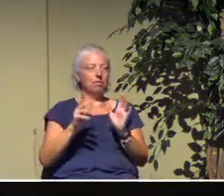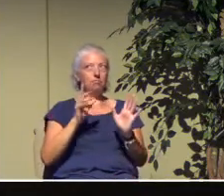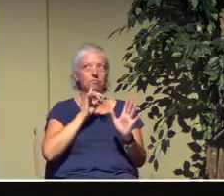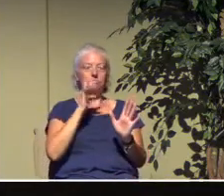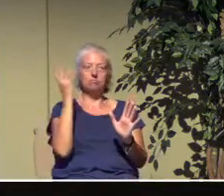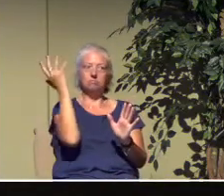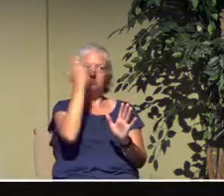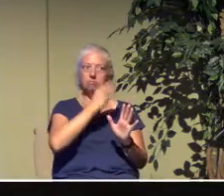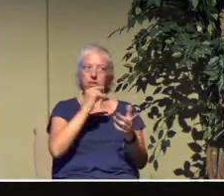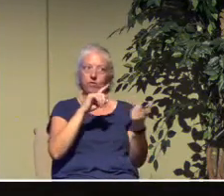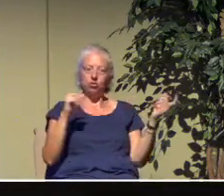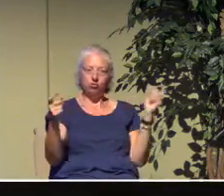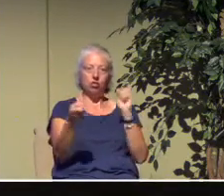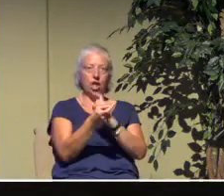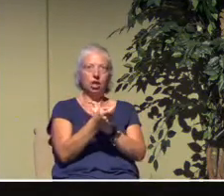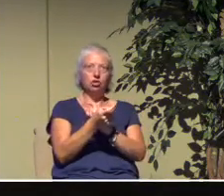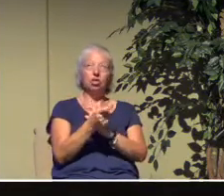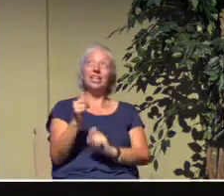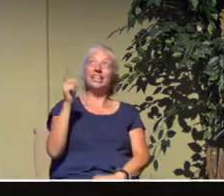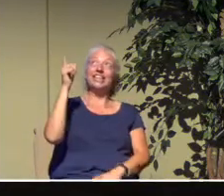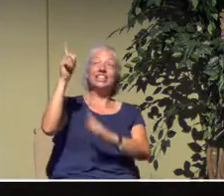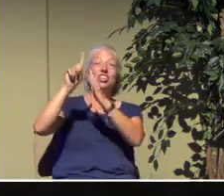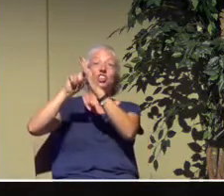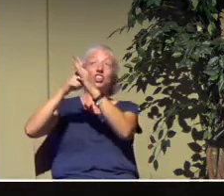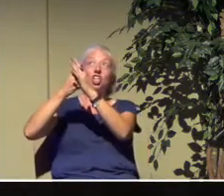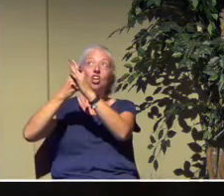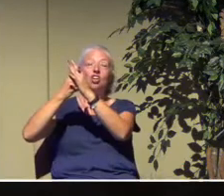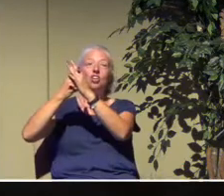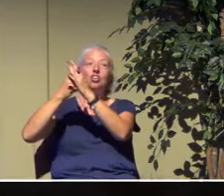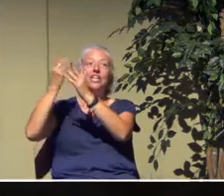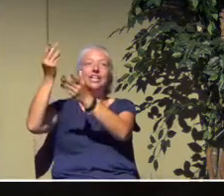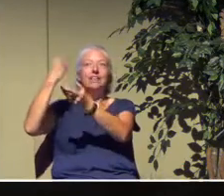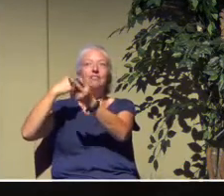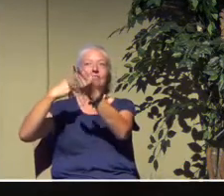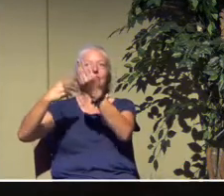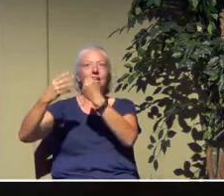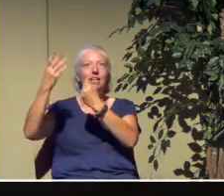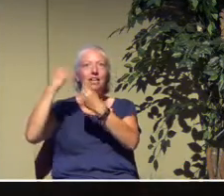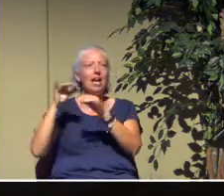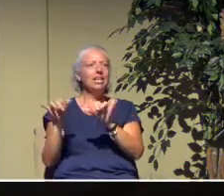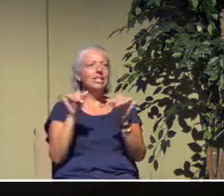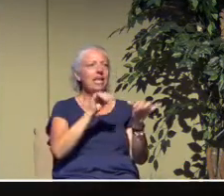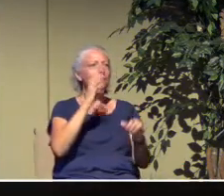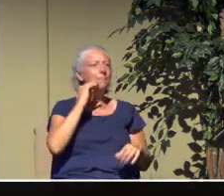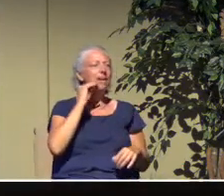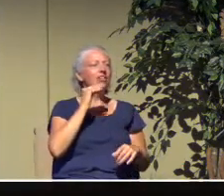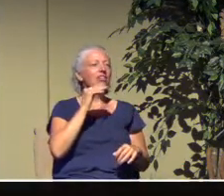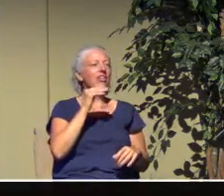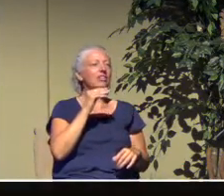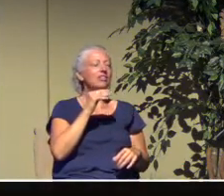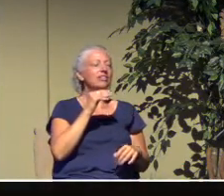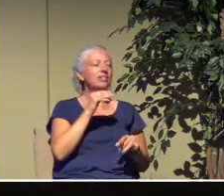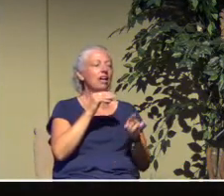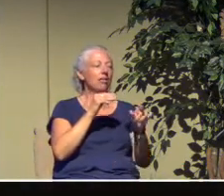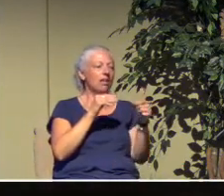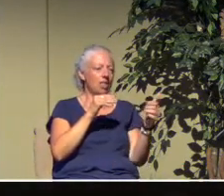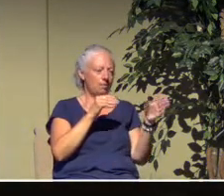thing, he started to give me the same experience that football player went through. I hit rock